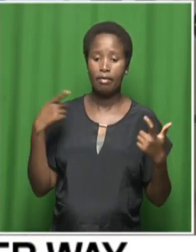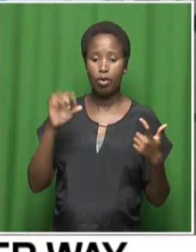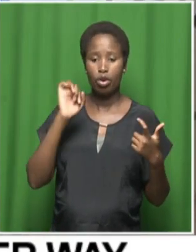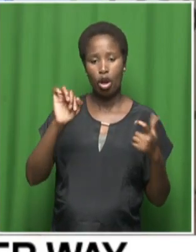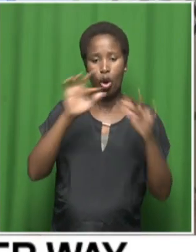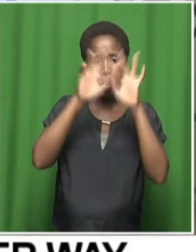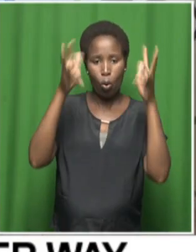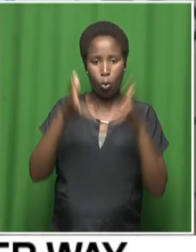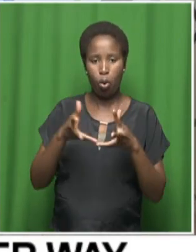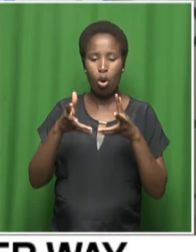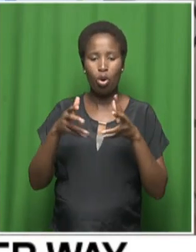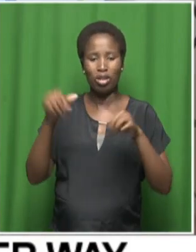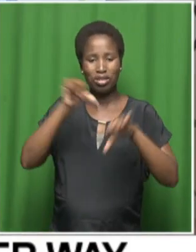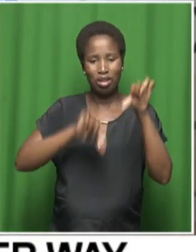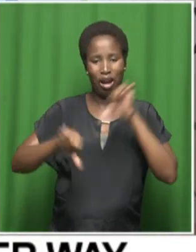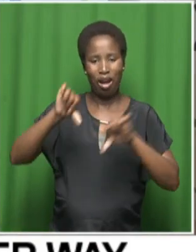But